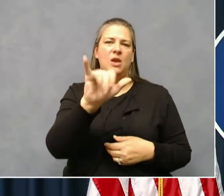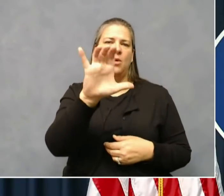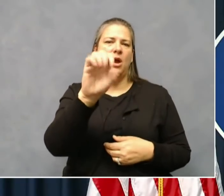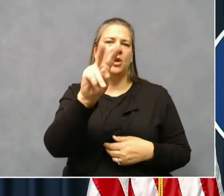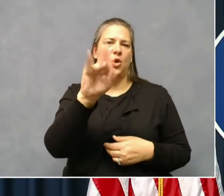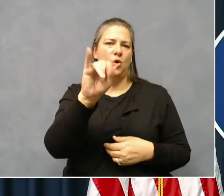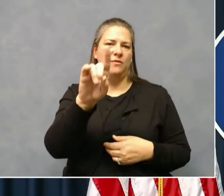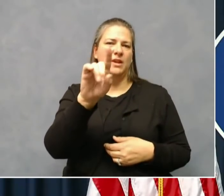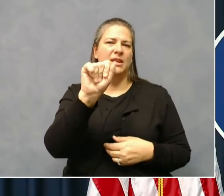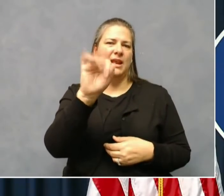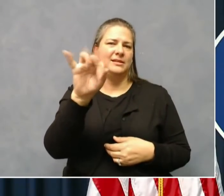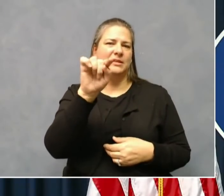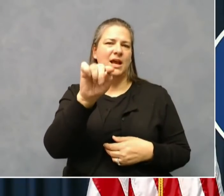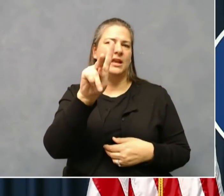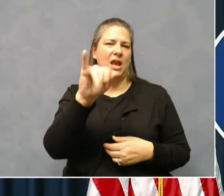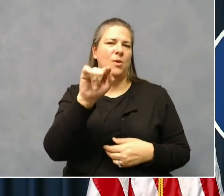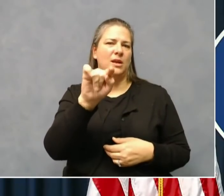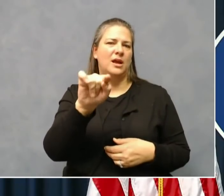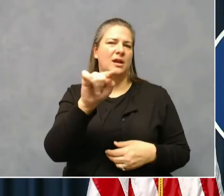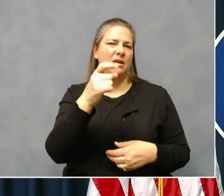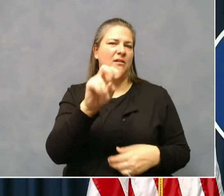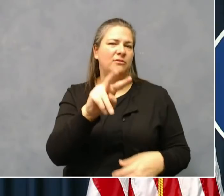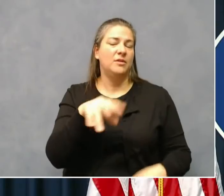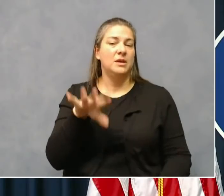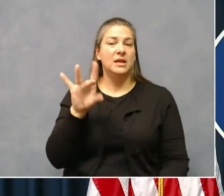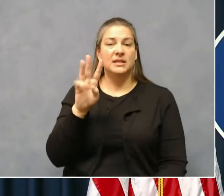kycovid19.ky.gov, but 683 in Jefferson,